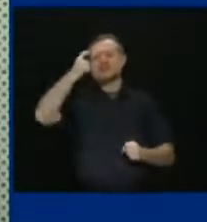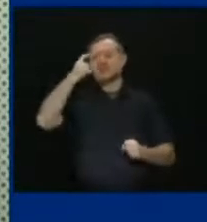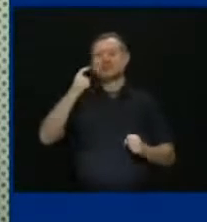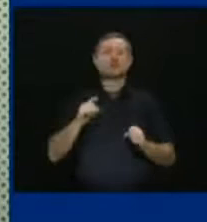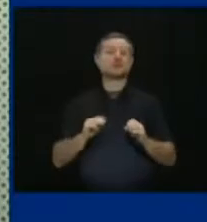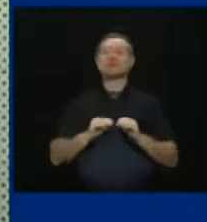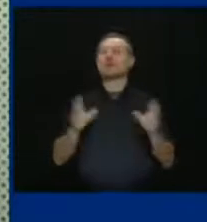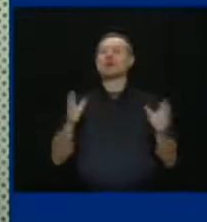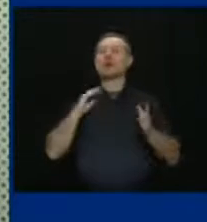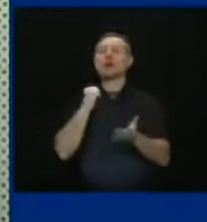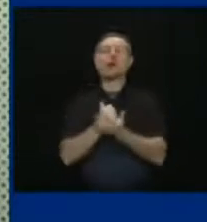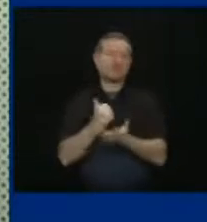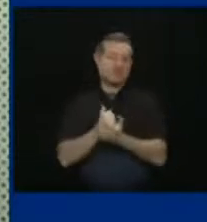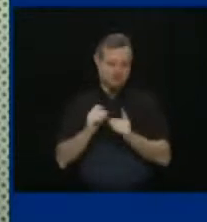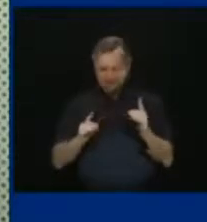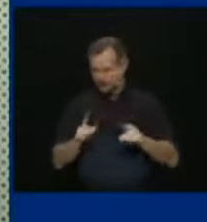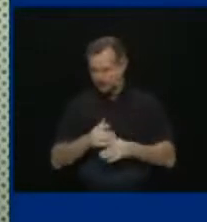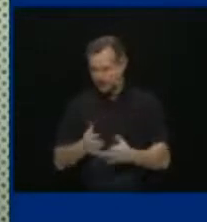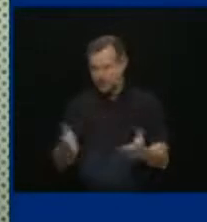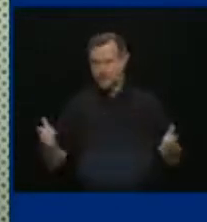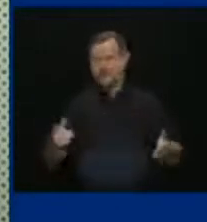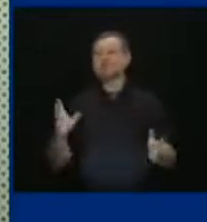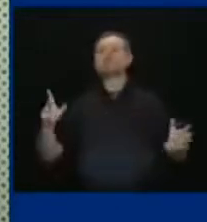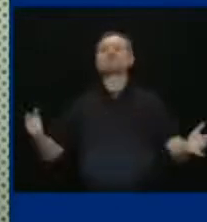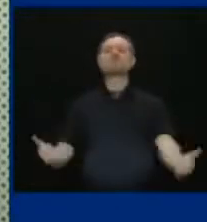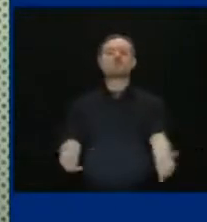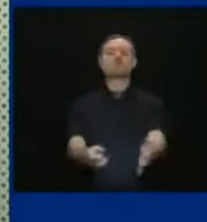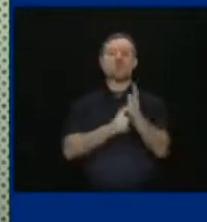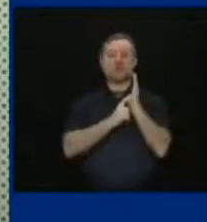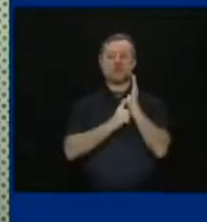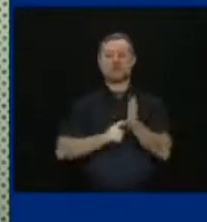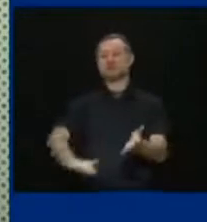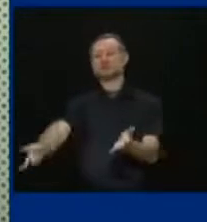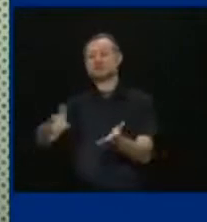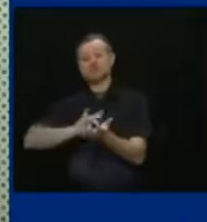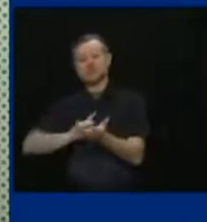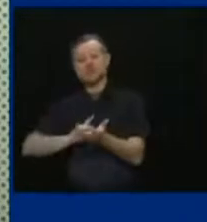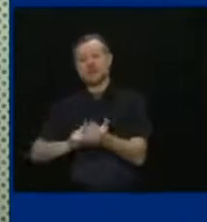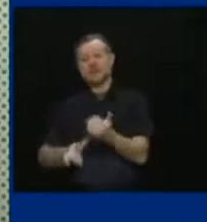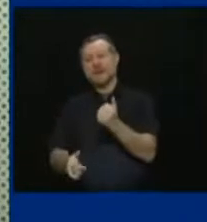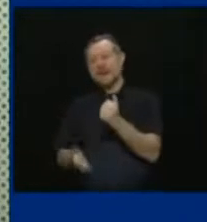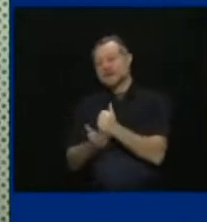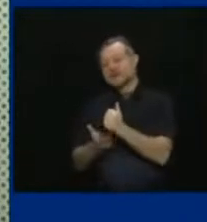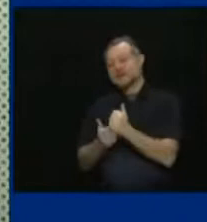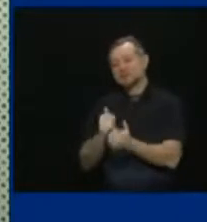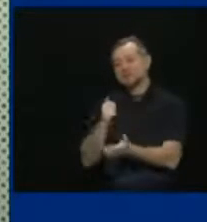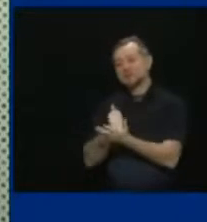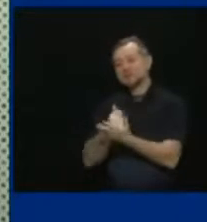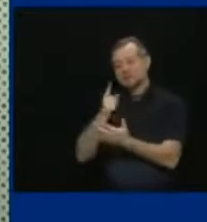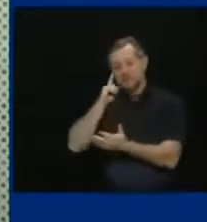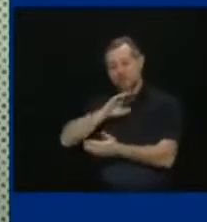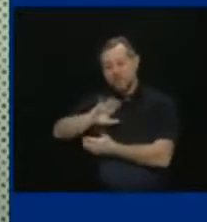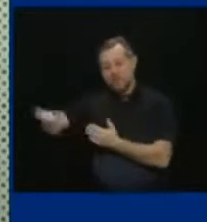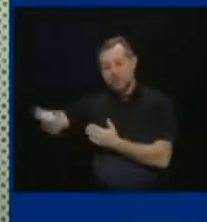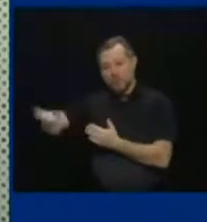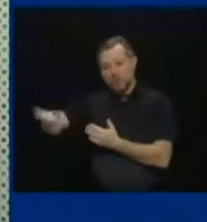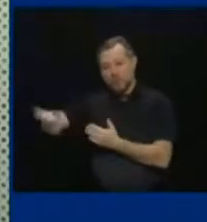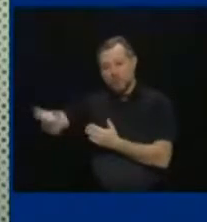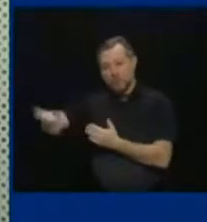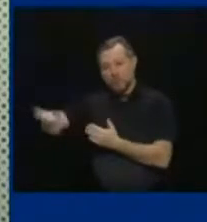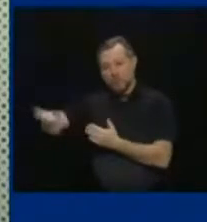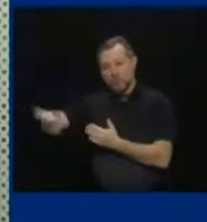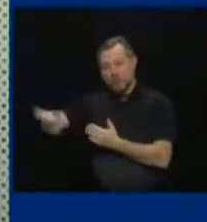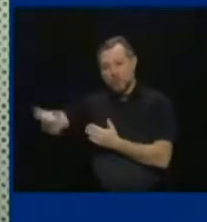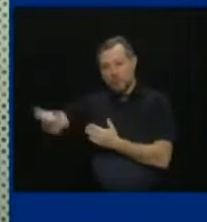lives. Okay, tell me. We are now mandating medication-based assistance treatment in all New York State jails and prisons. That will.